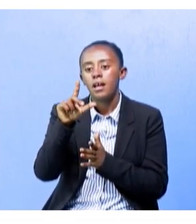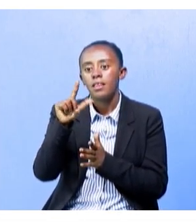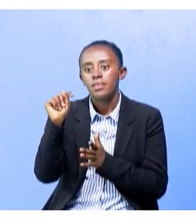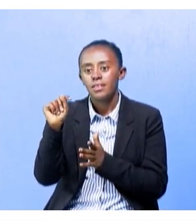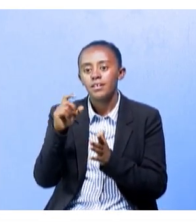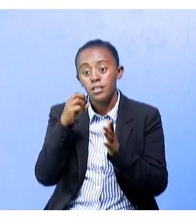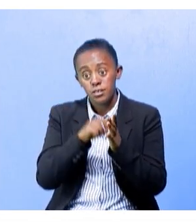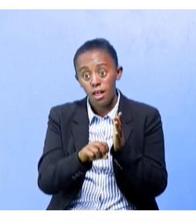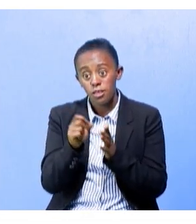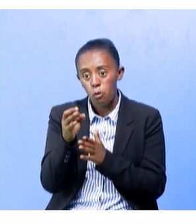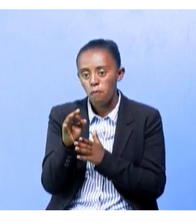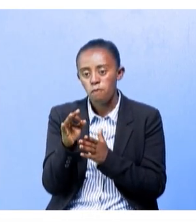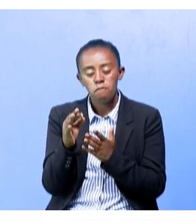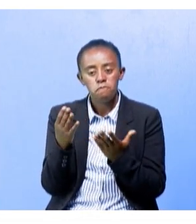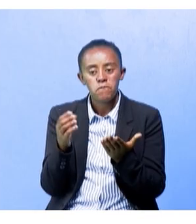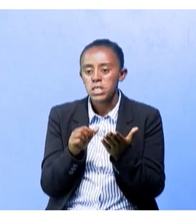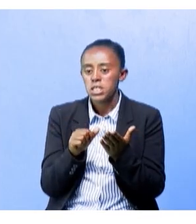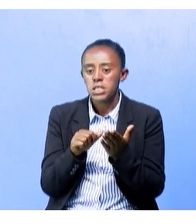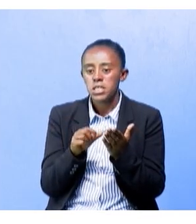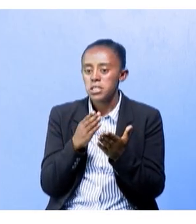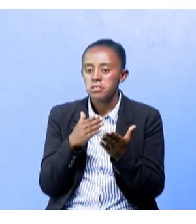of something.